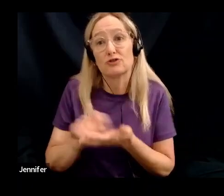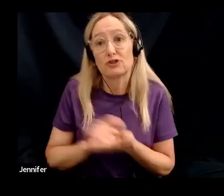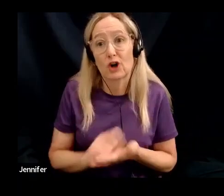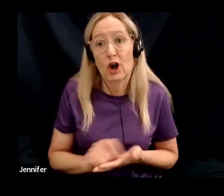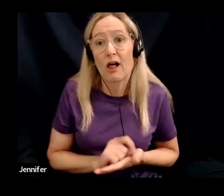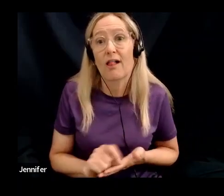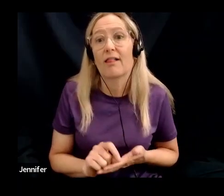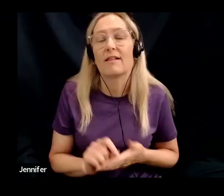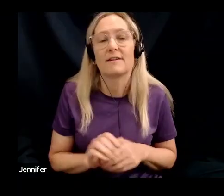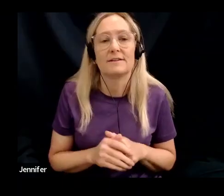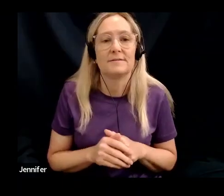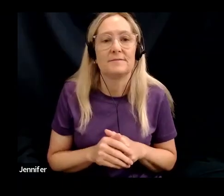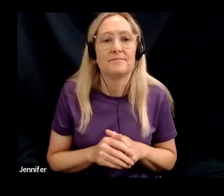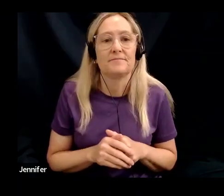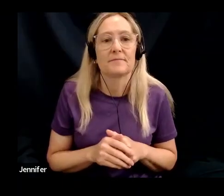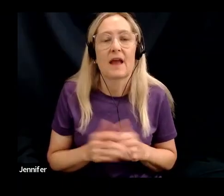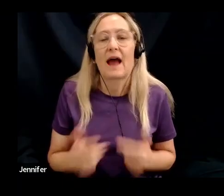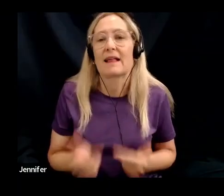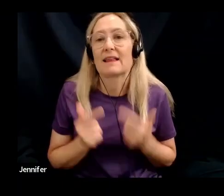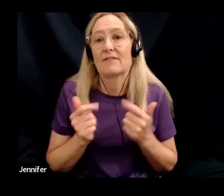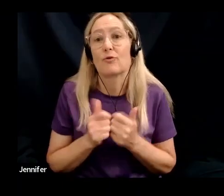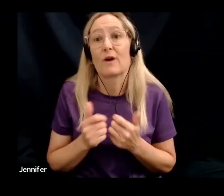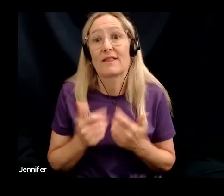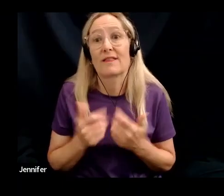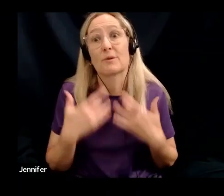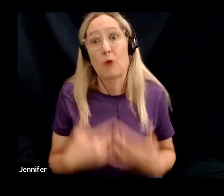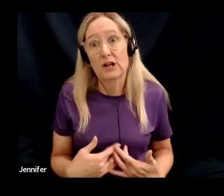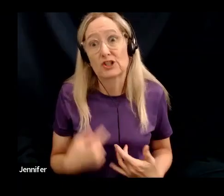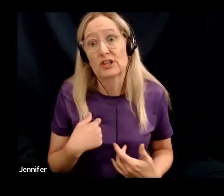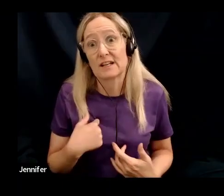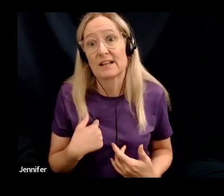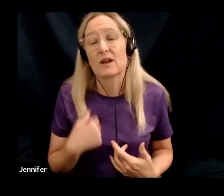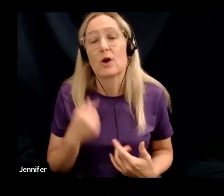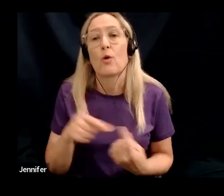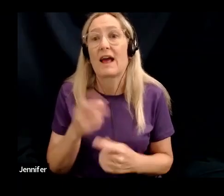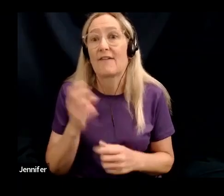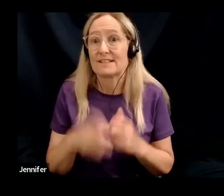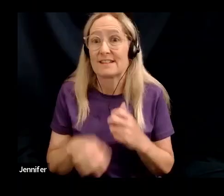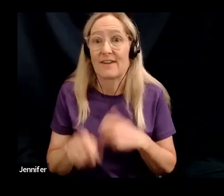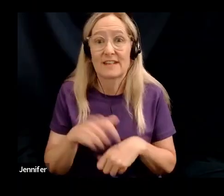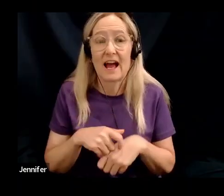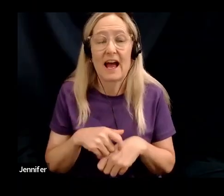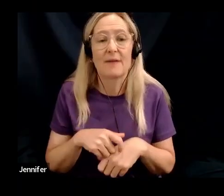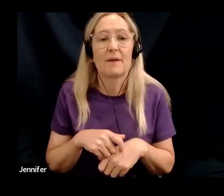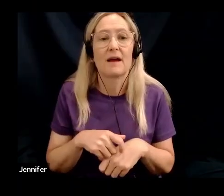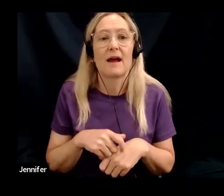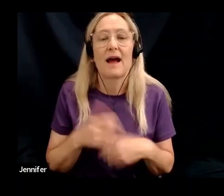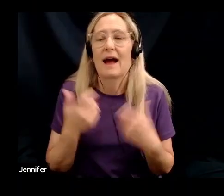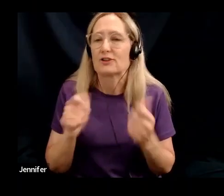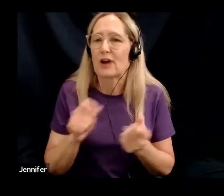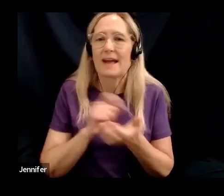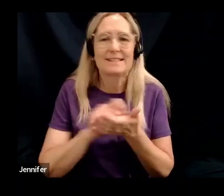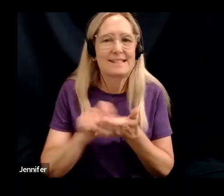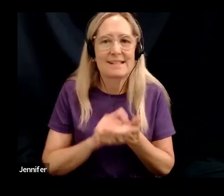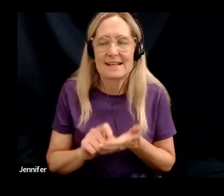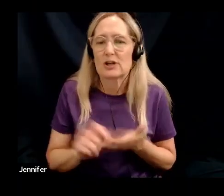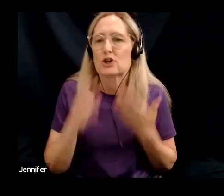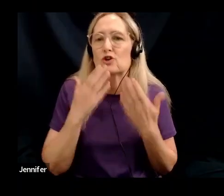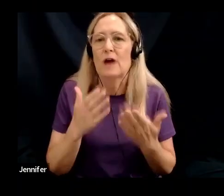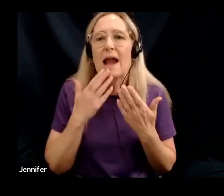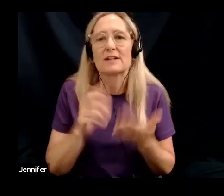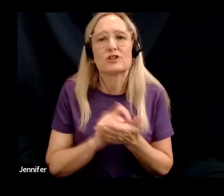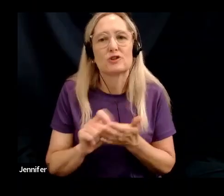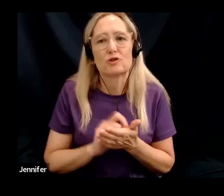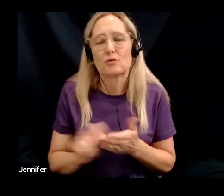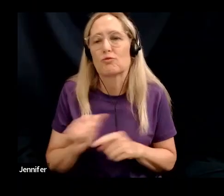and I live with depression. And so sometimes when I'm having a really hard time, I still try to turn to that gratitude